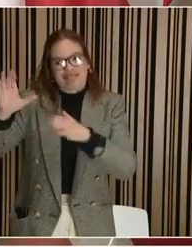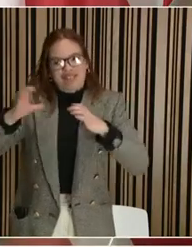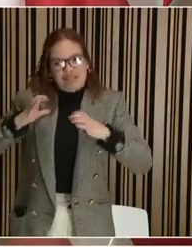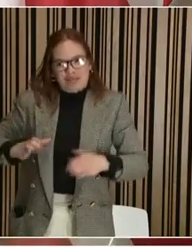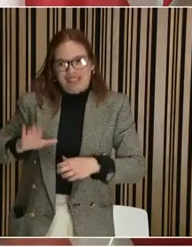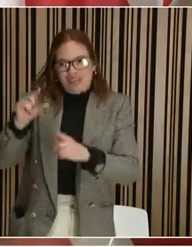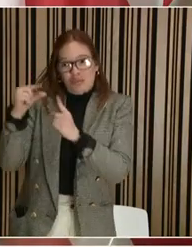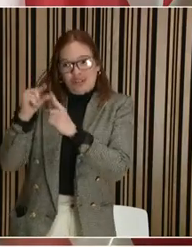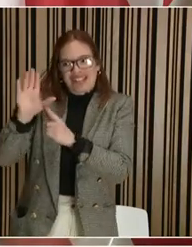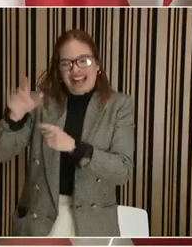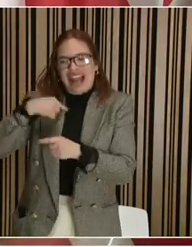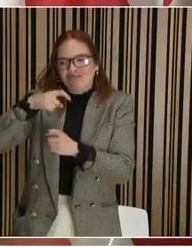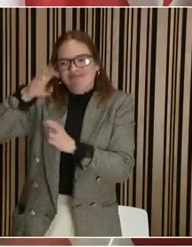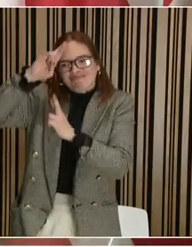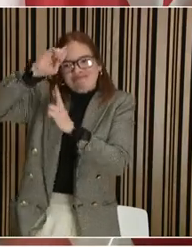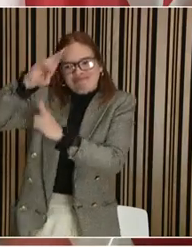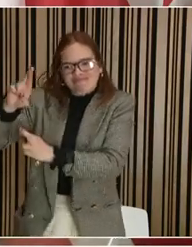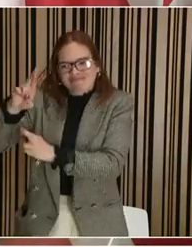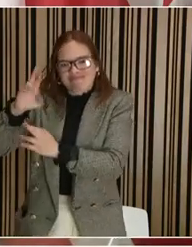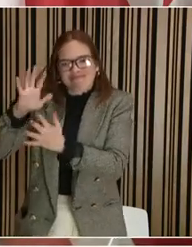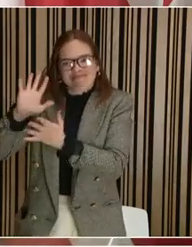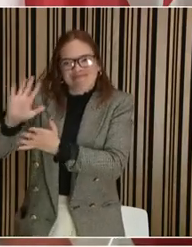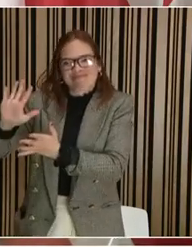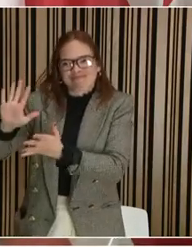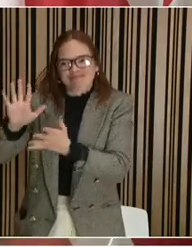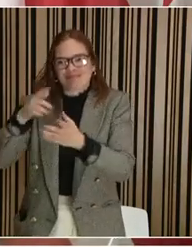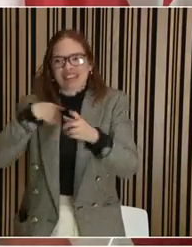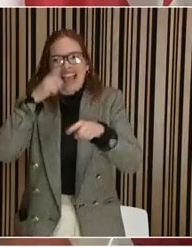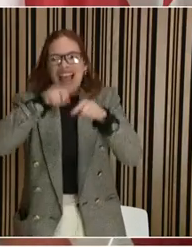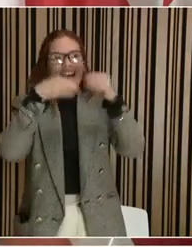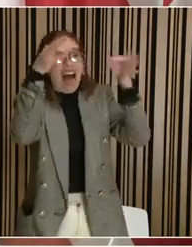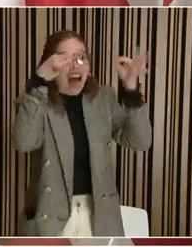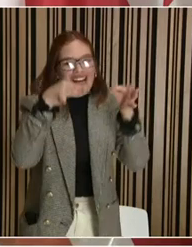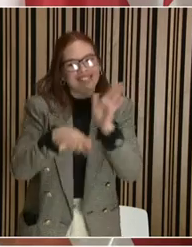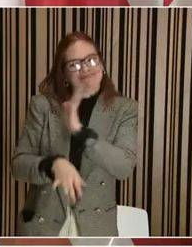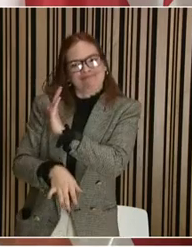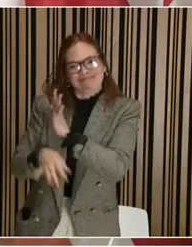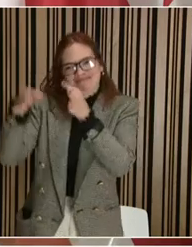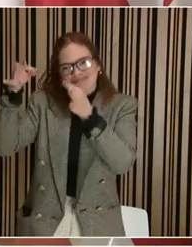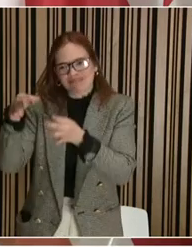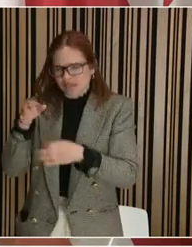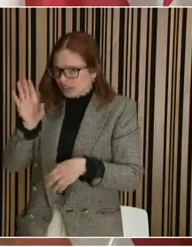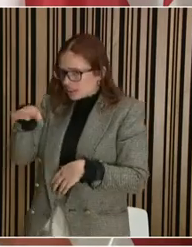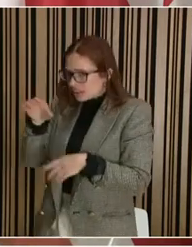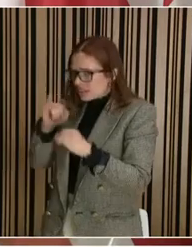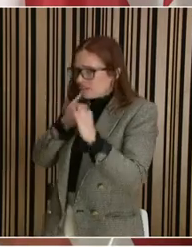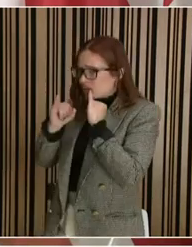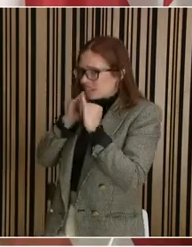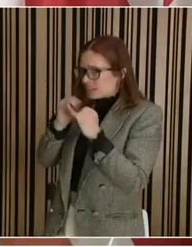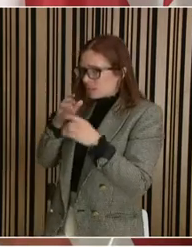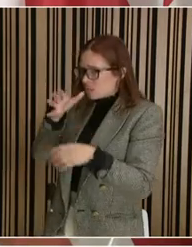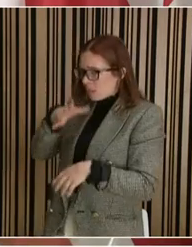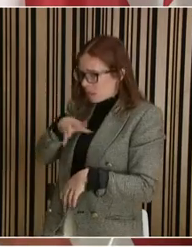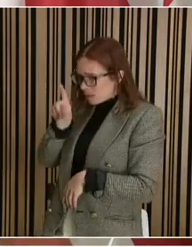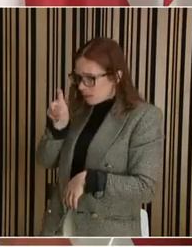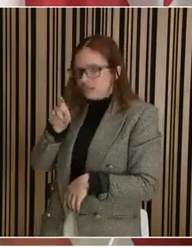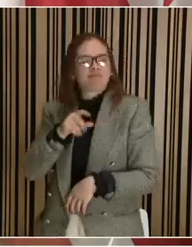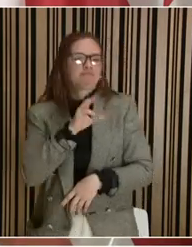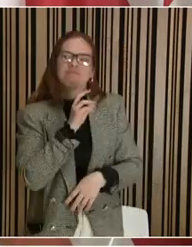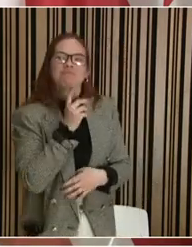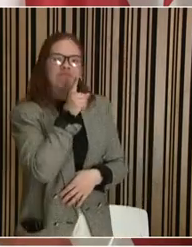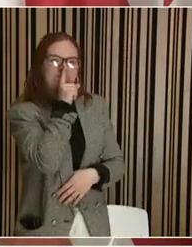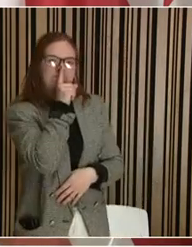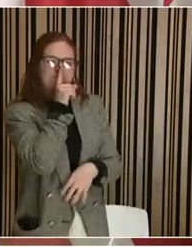it or characterize it anymore. Have you interviewed the woman represented I'd rather by? not speak to that. But How about we're Mr. making Falchecchio? Have you interviewed